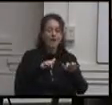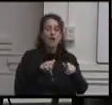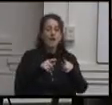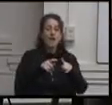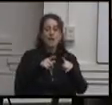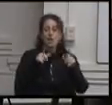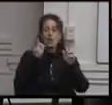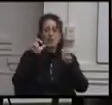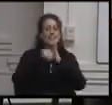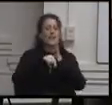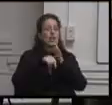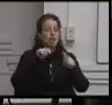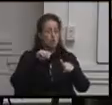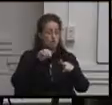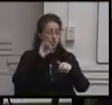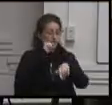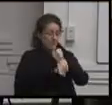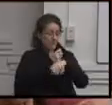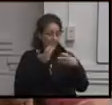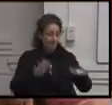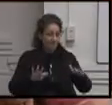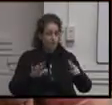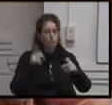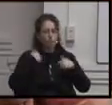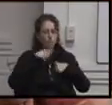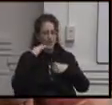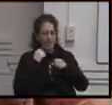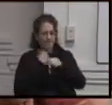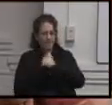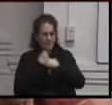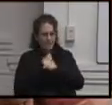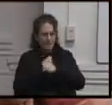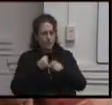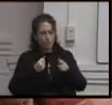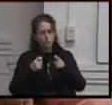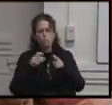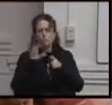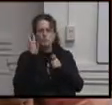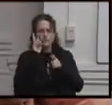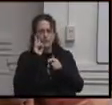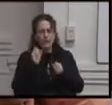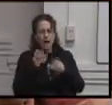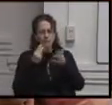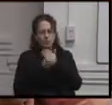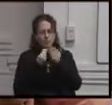Well, one might think of that as an energy sink, or a place where we're losing a lot of energy or where